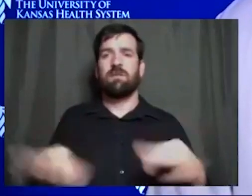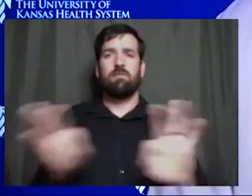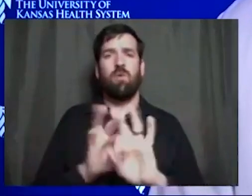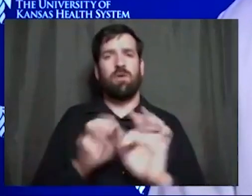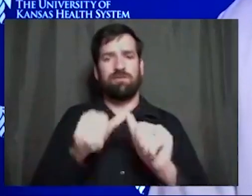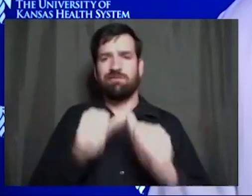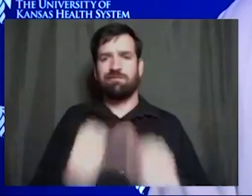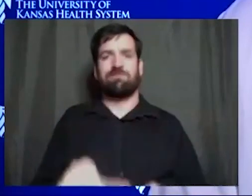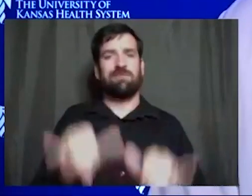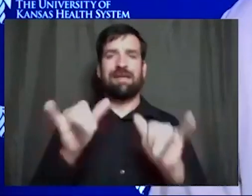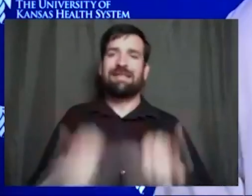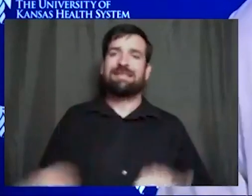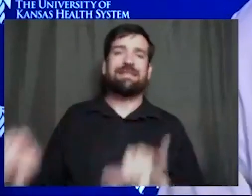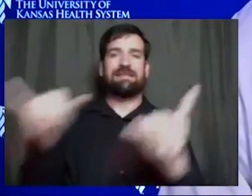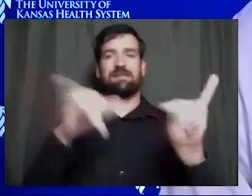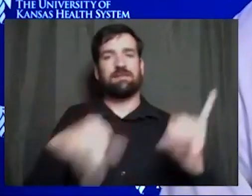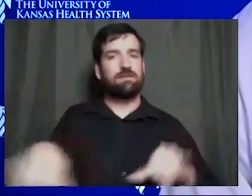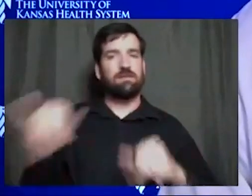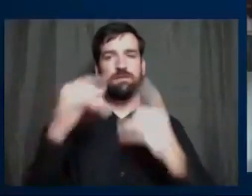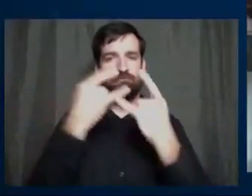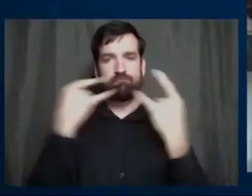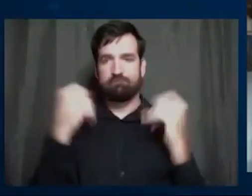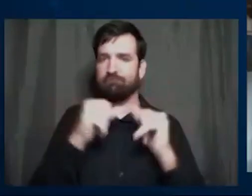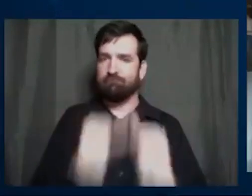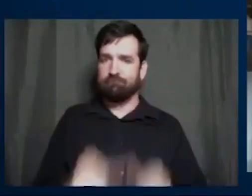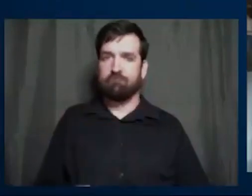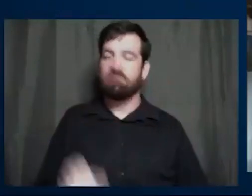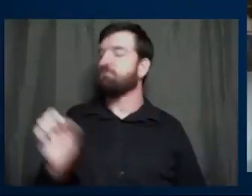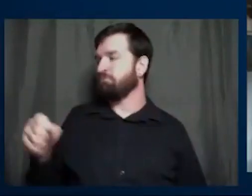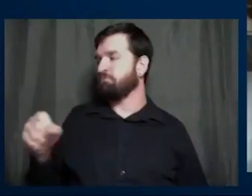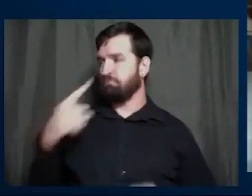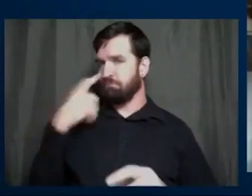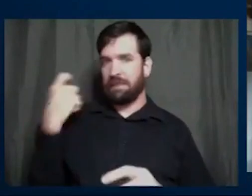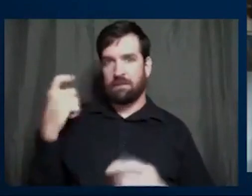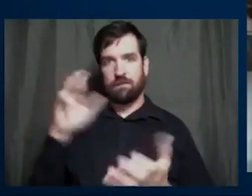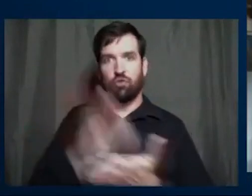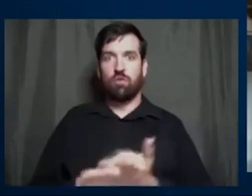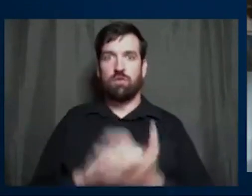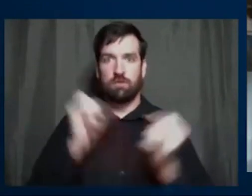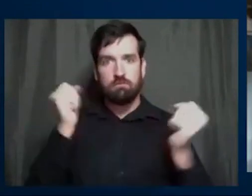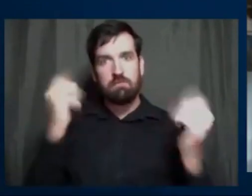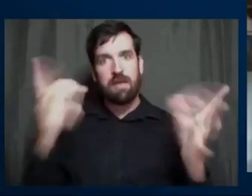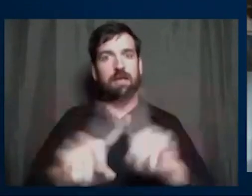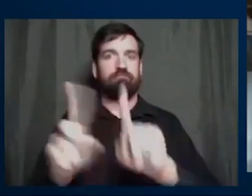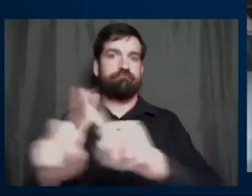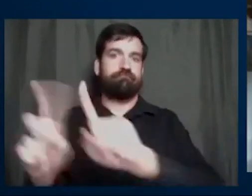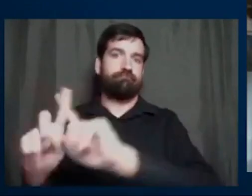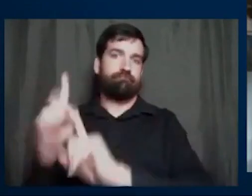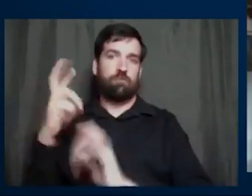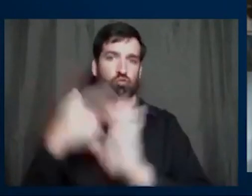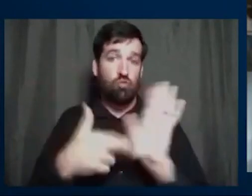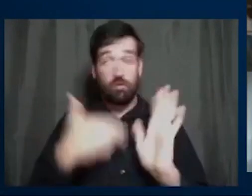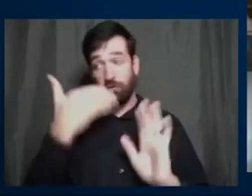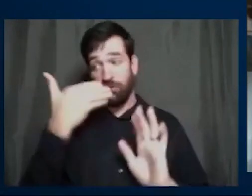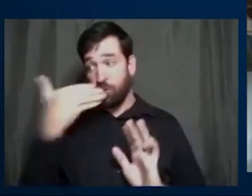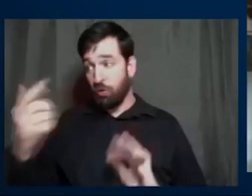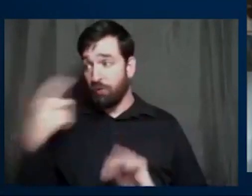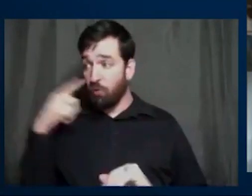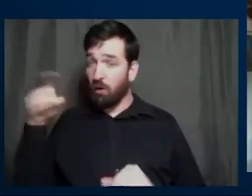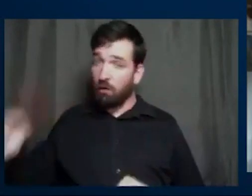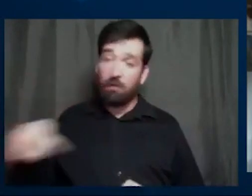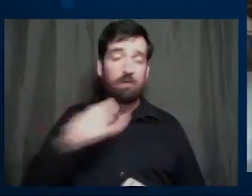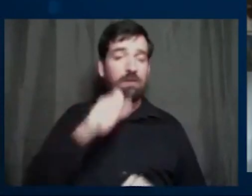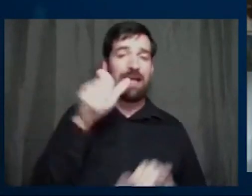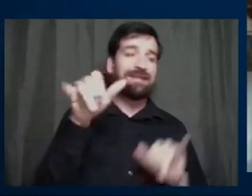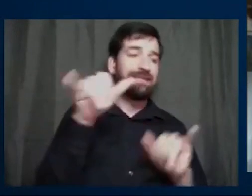consistent way of doing that. Yeah, I think it's just because schools have so many different rules and what's good for one school, not doing the same, different than last